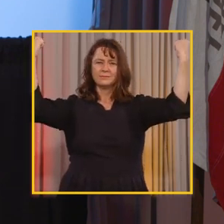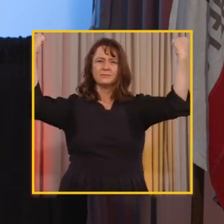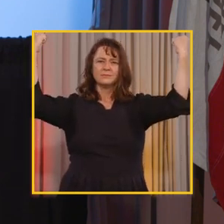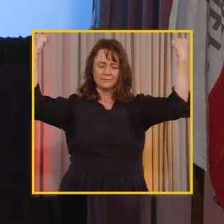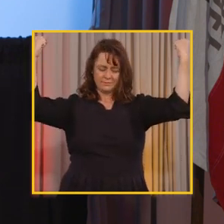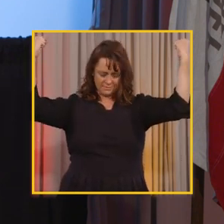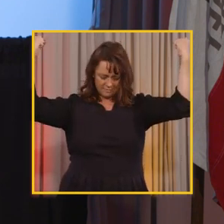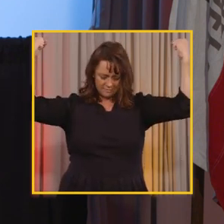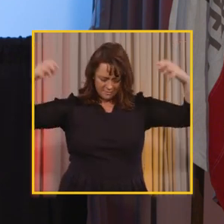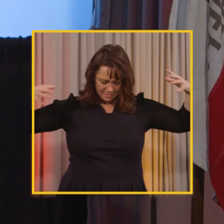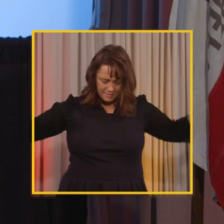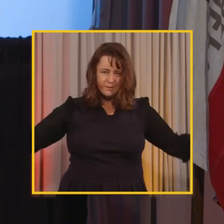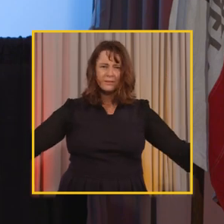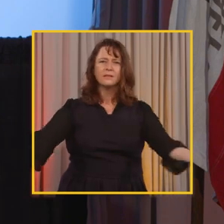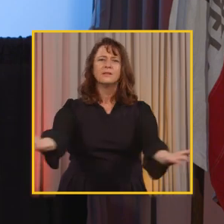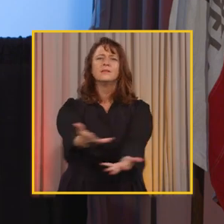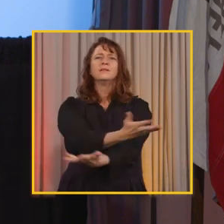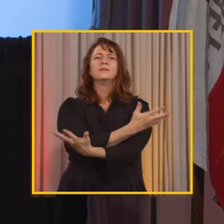brave, the